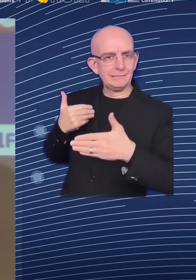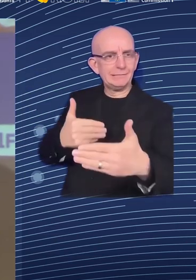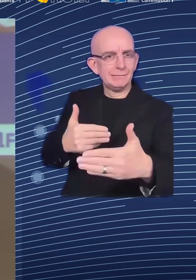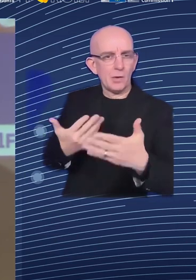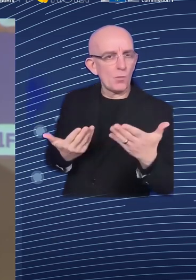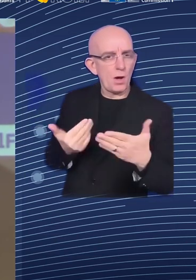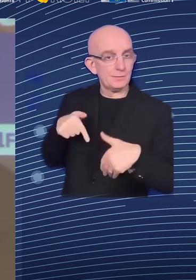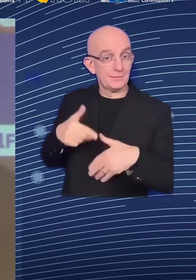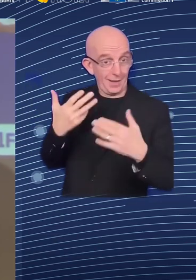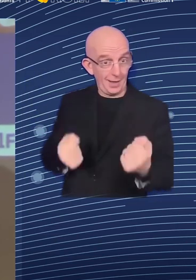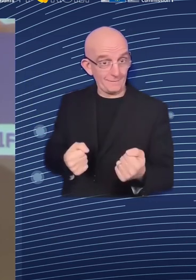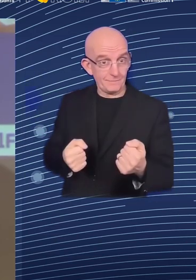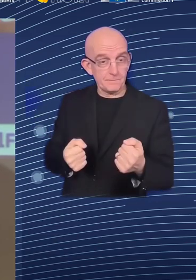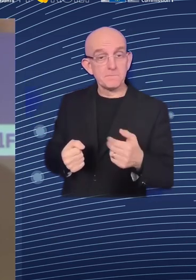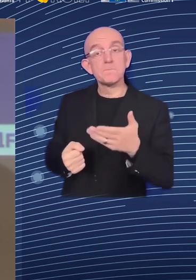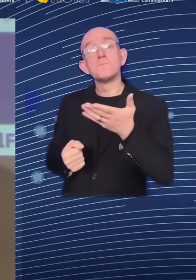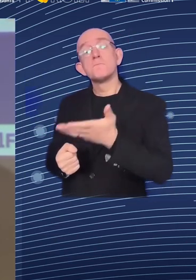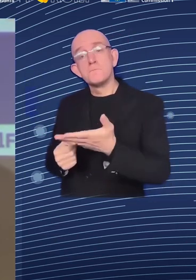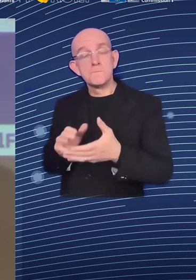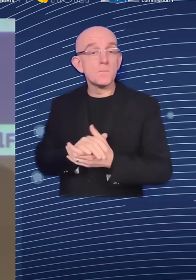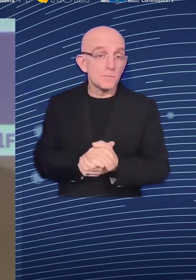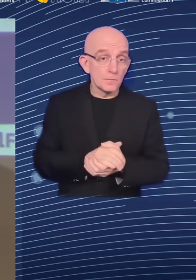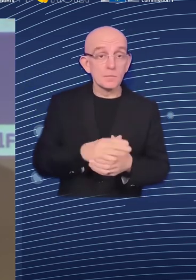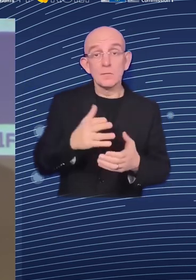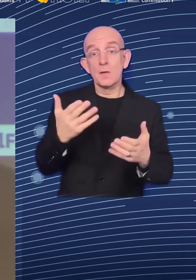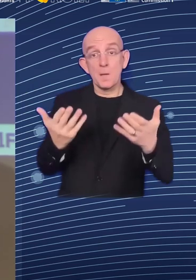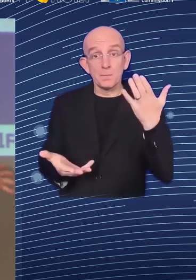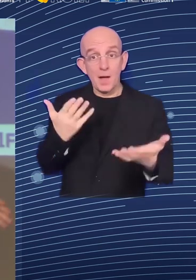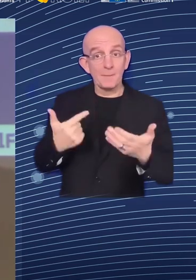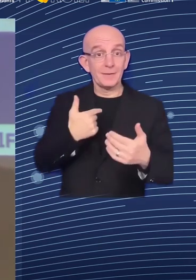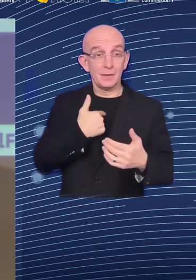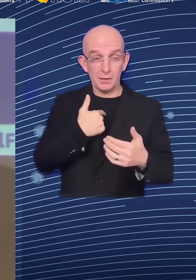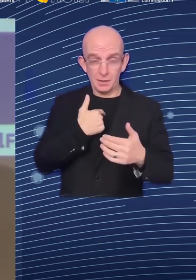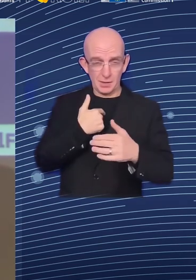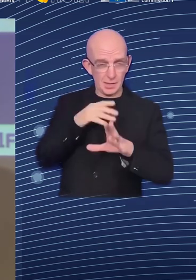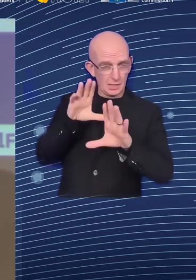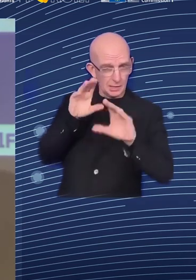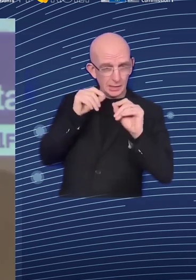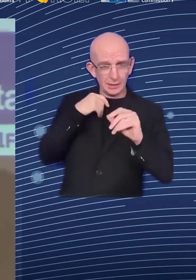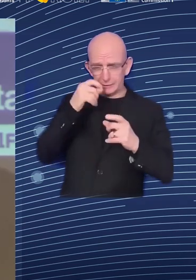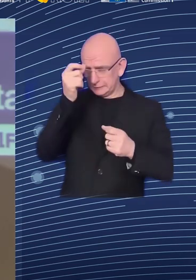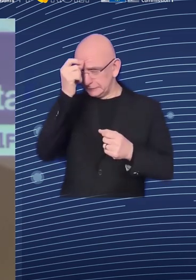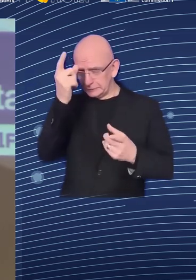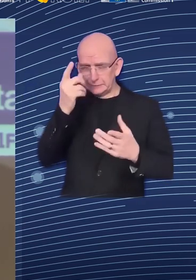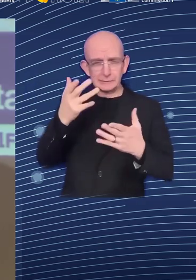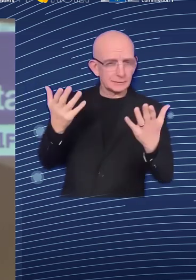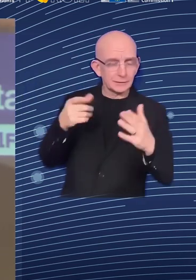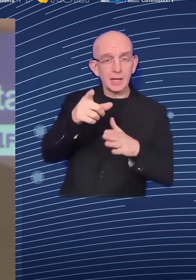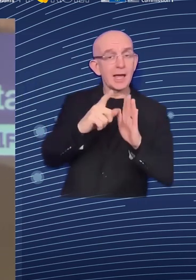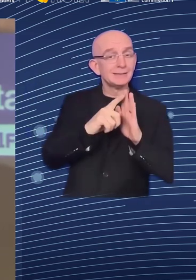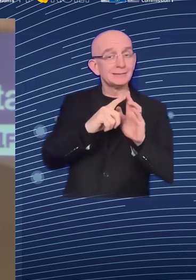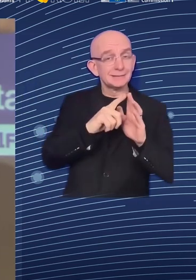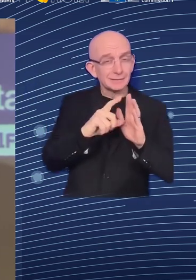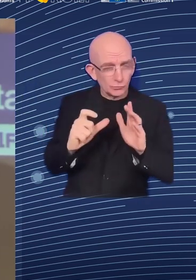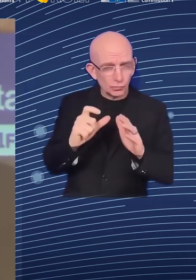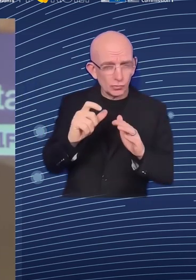I don't think that digital skills are separated from other skills. You have like